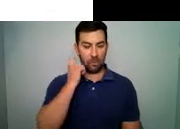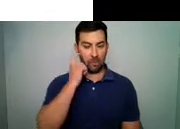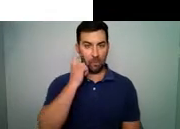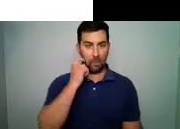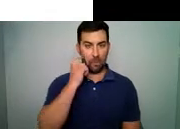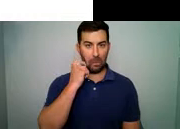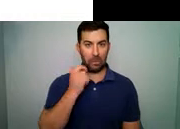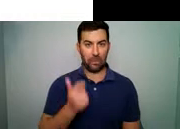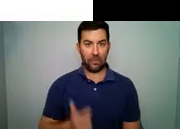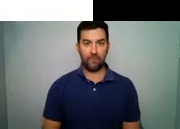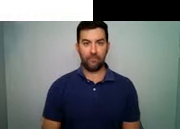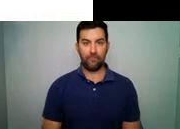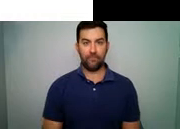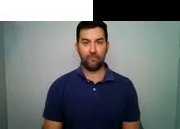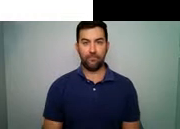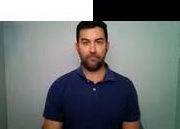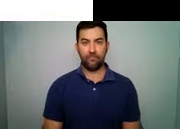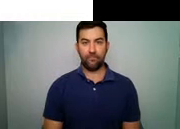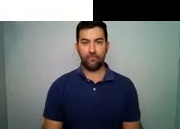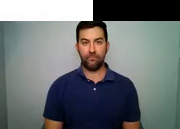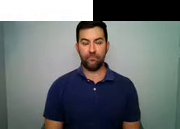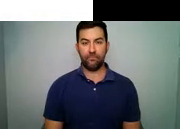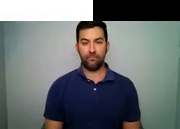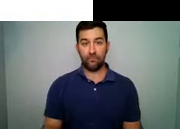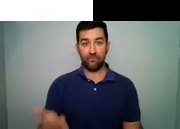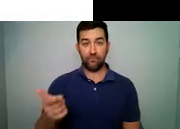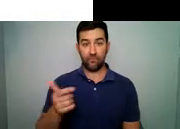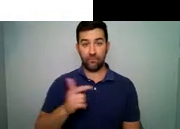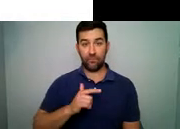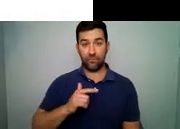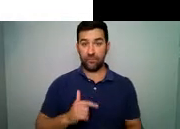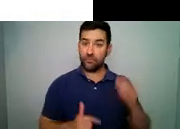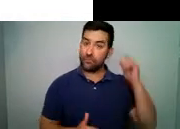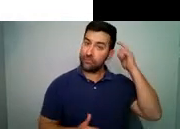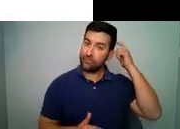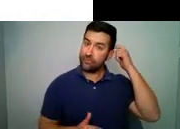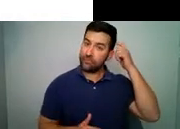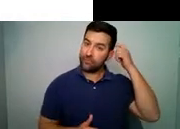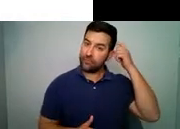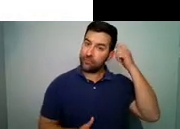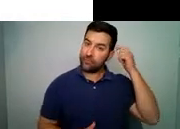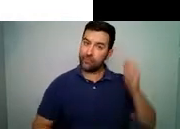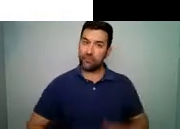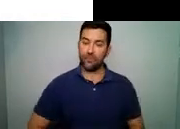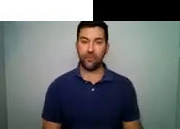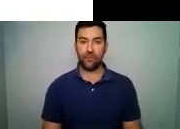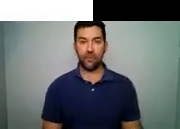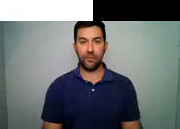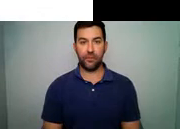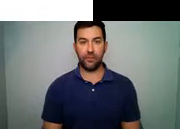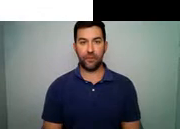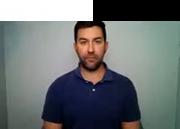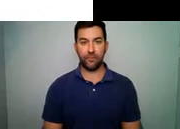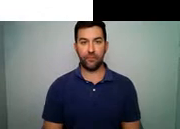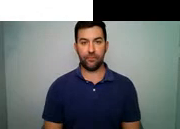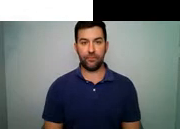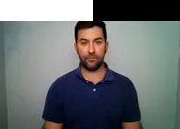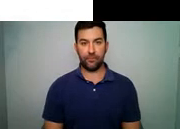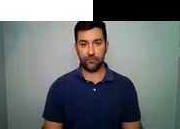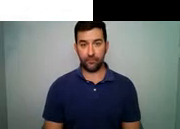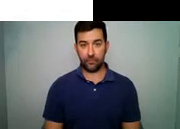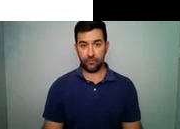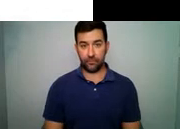question about lighting was, sorry, could you remind me, you were asking if the bike parking itself would be